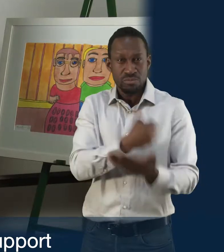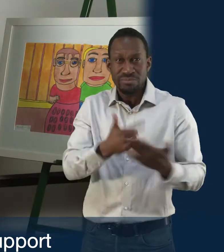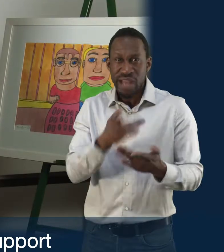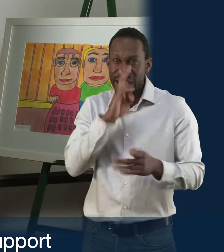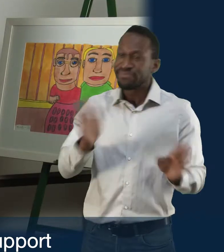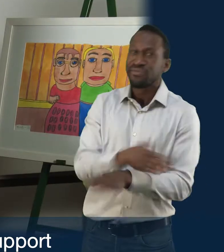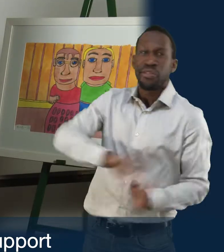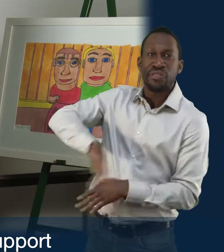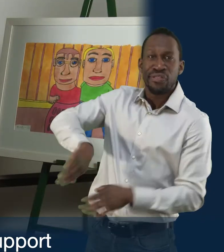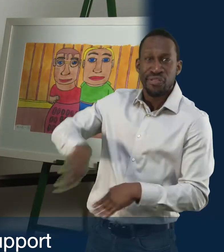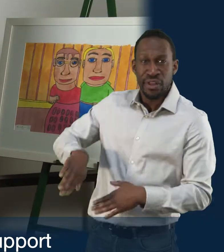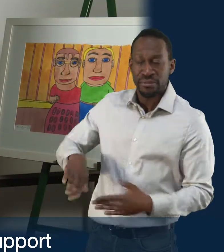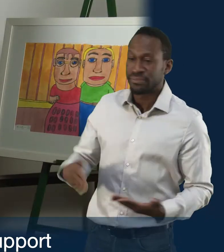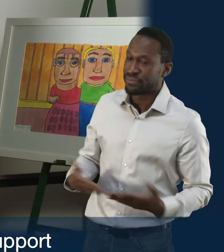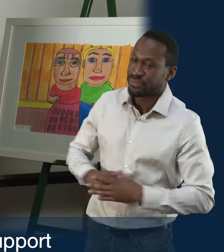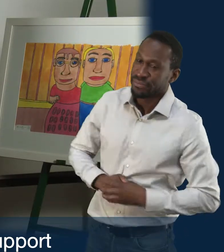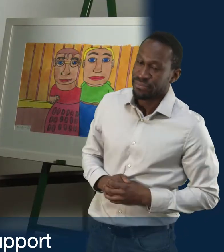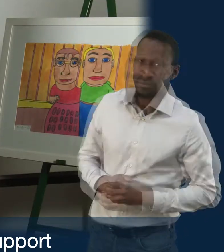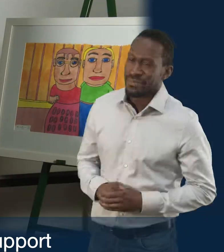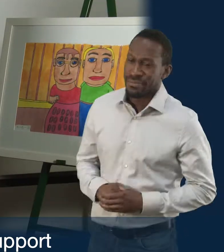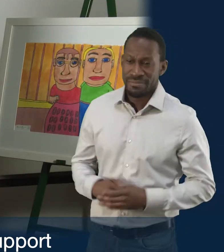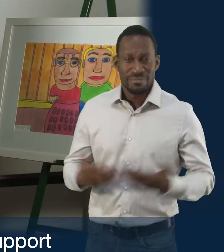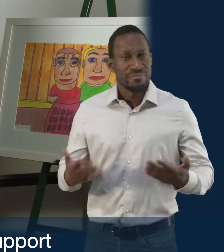support to move on to the next stage.